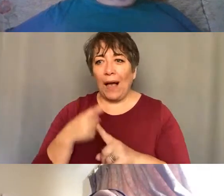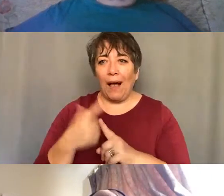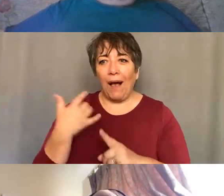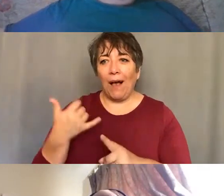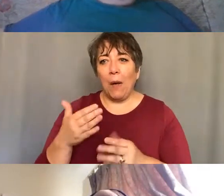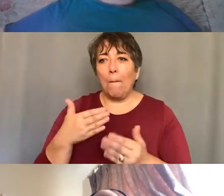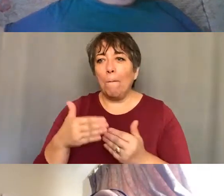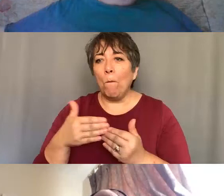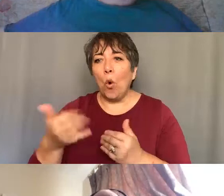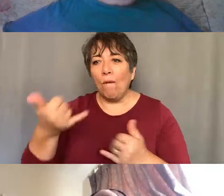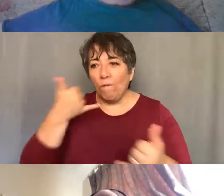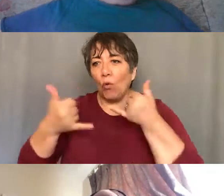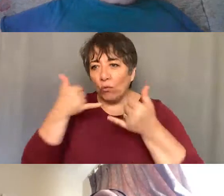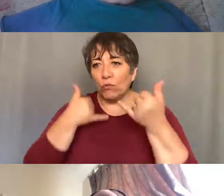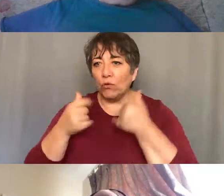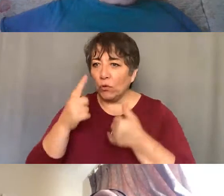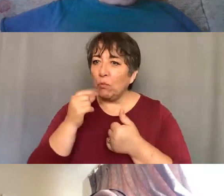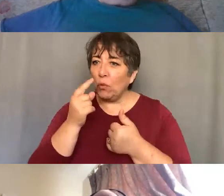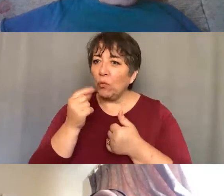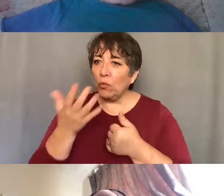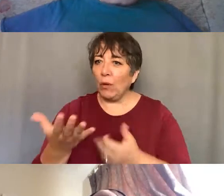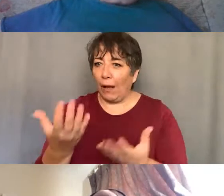ordering methods, but also